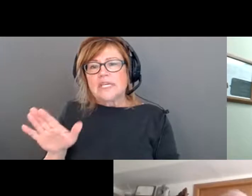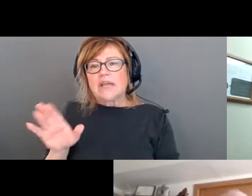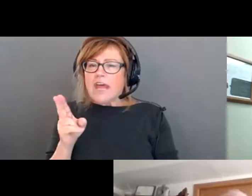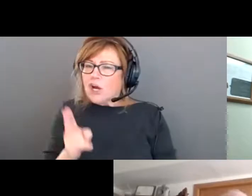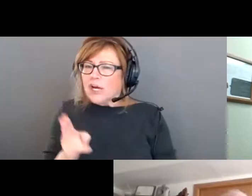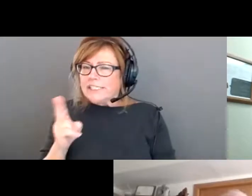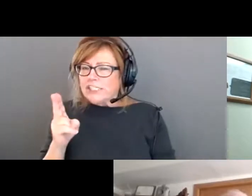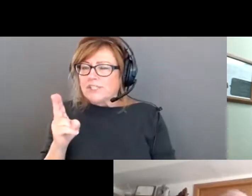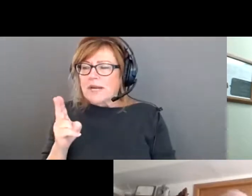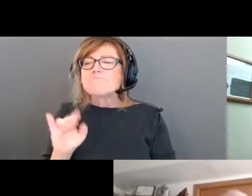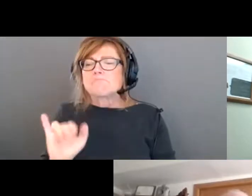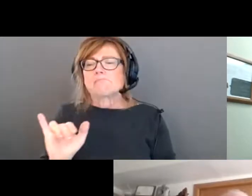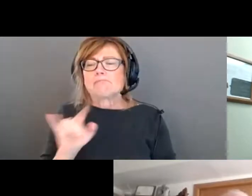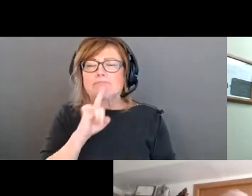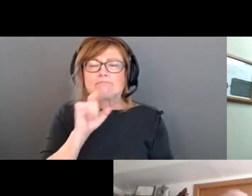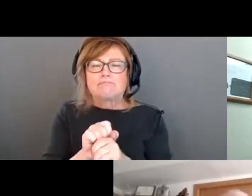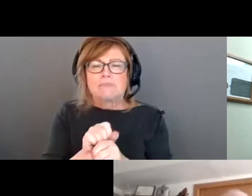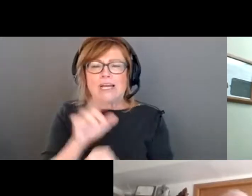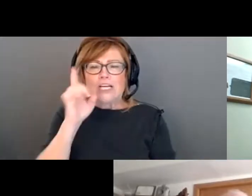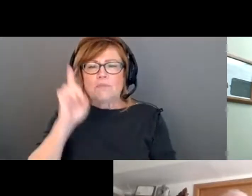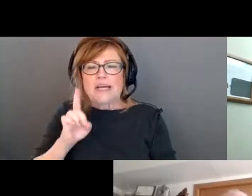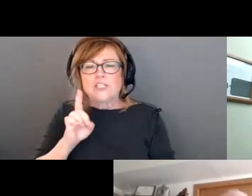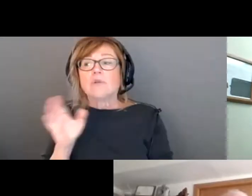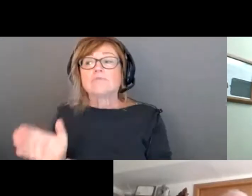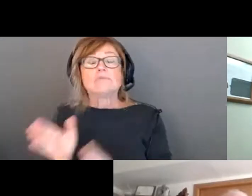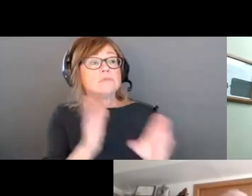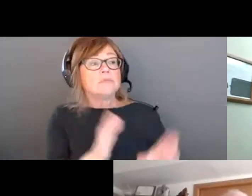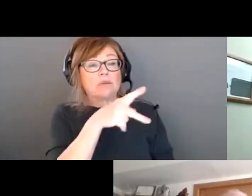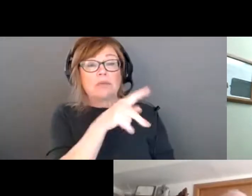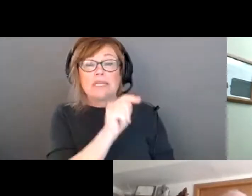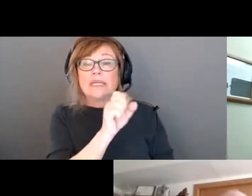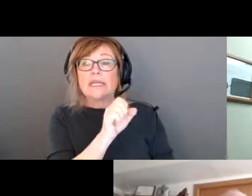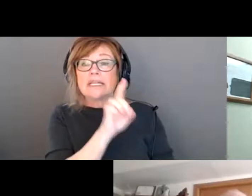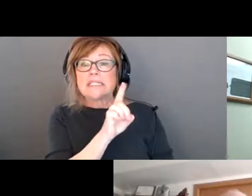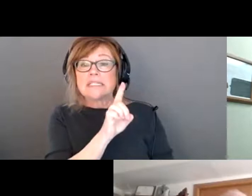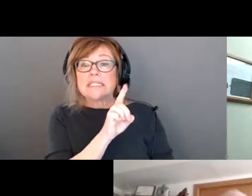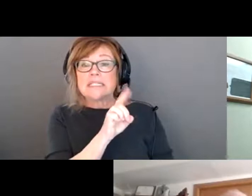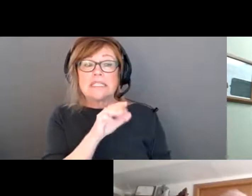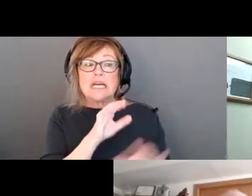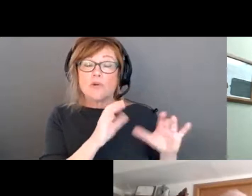that's certain dementia. Patients with PTSD don't have